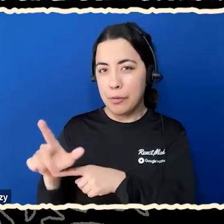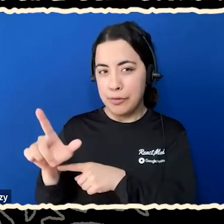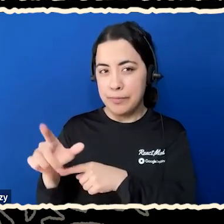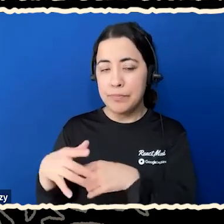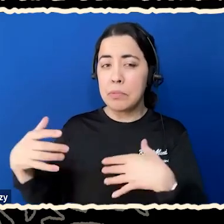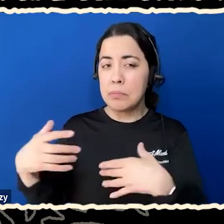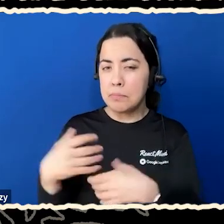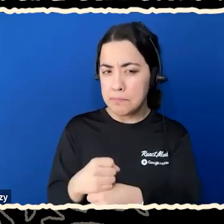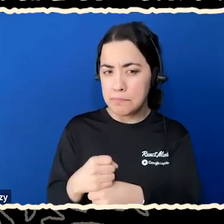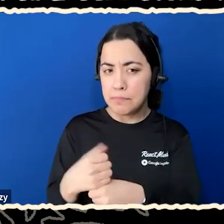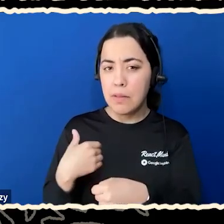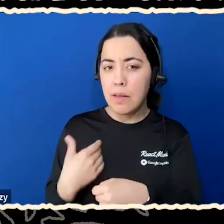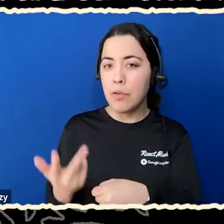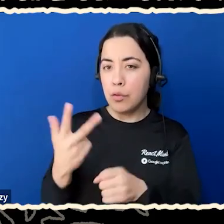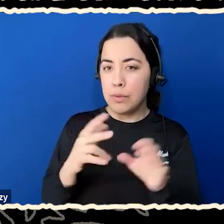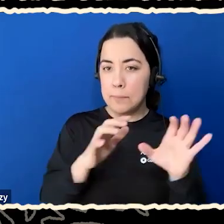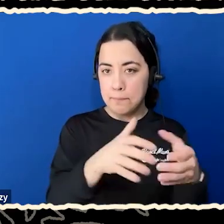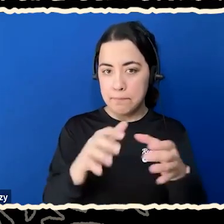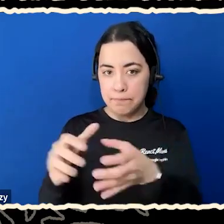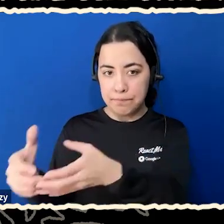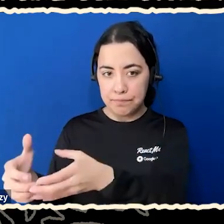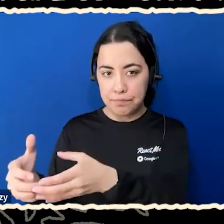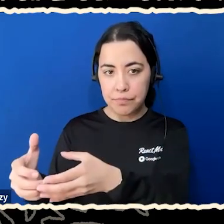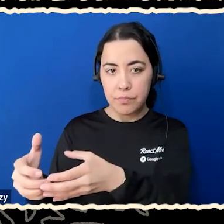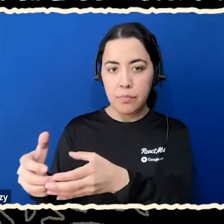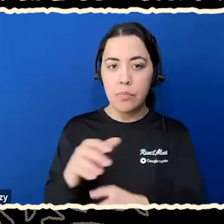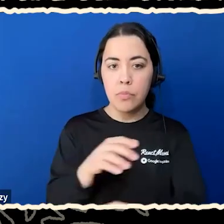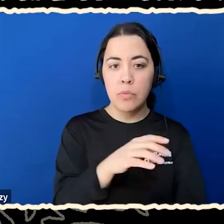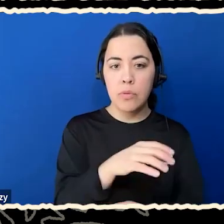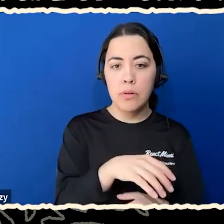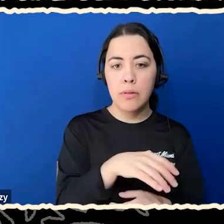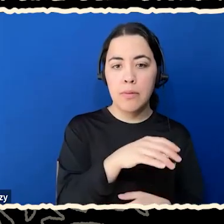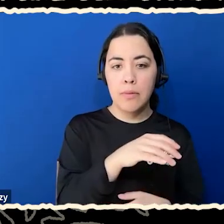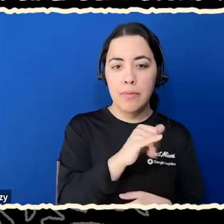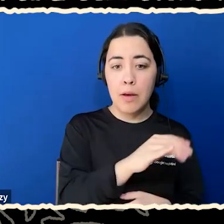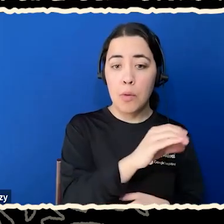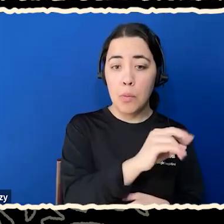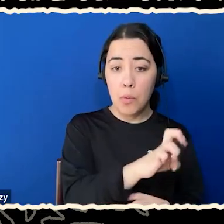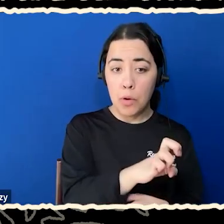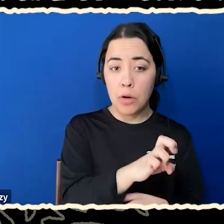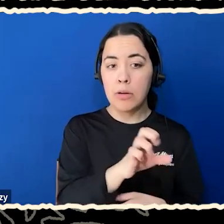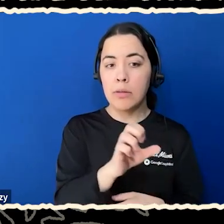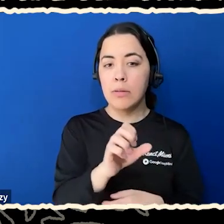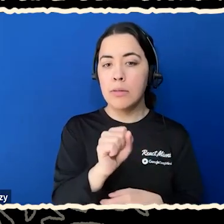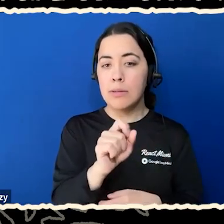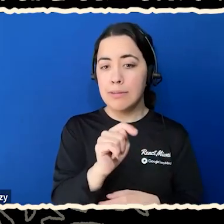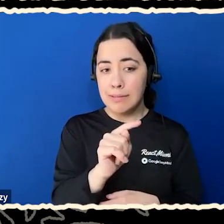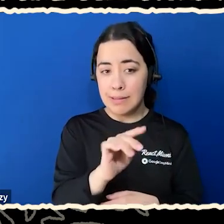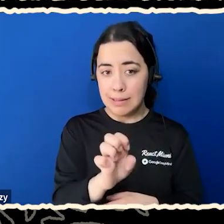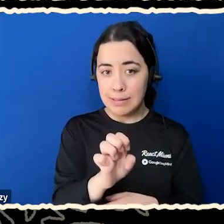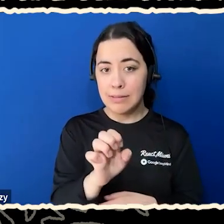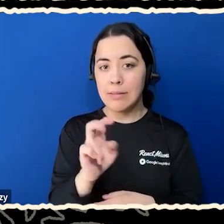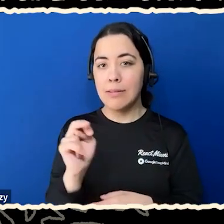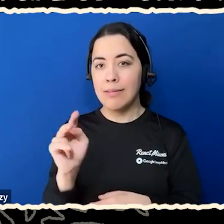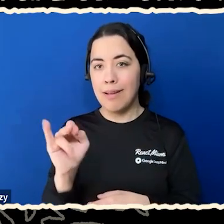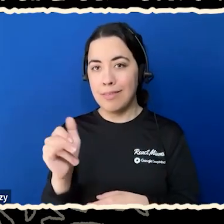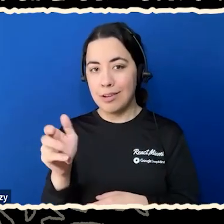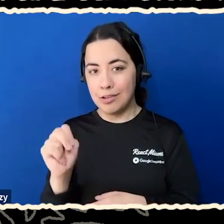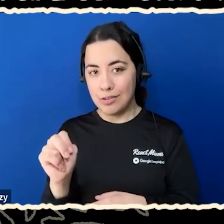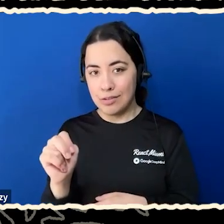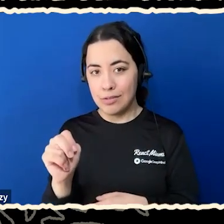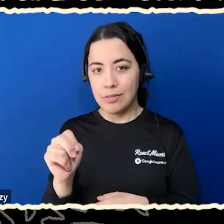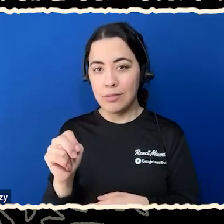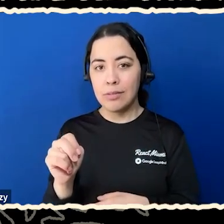summary, we have 3 packages: the core, the state, and navigation. Platform support is, as I said, Android, iOS,